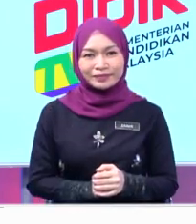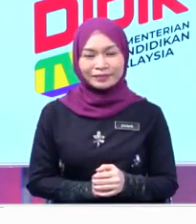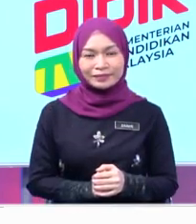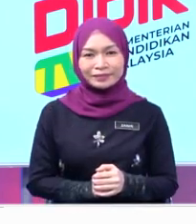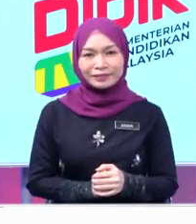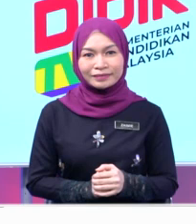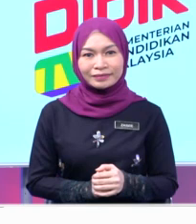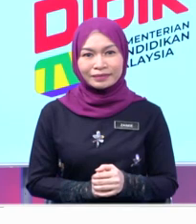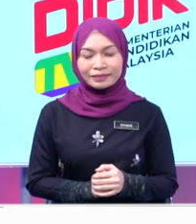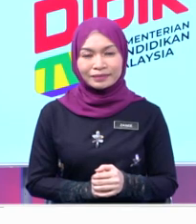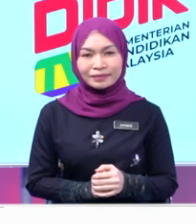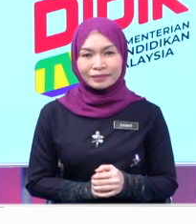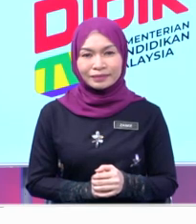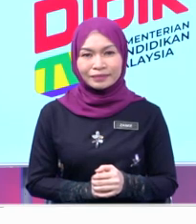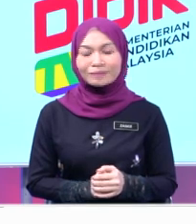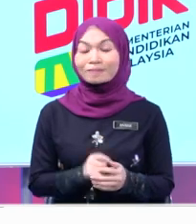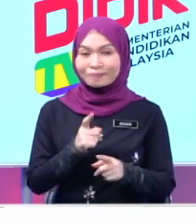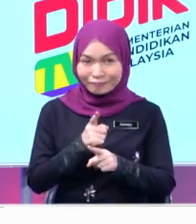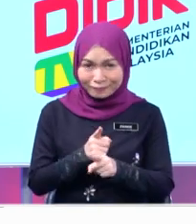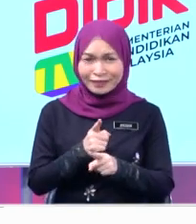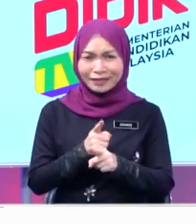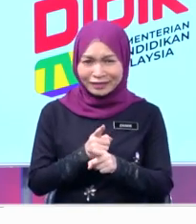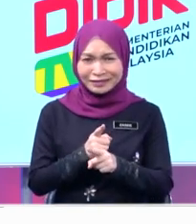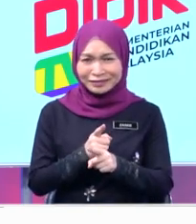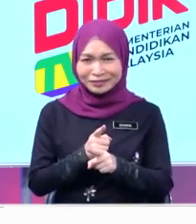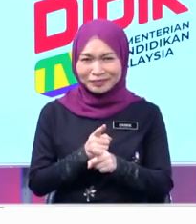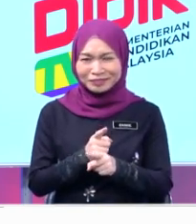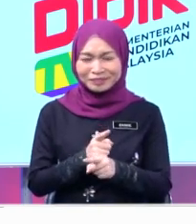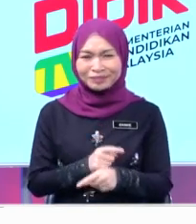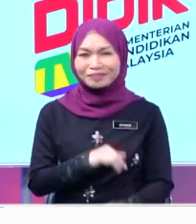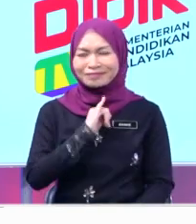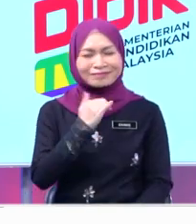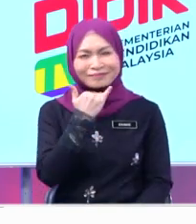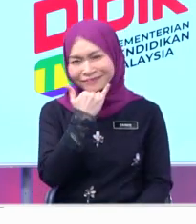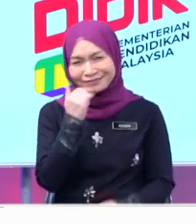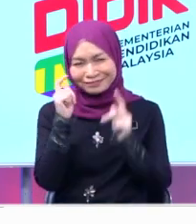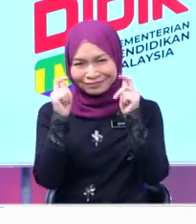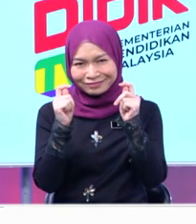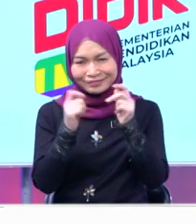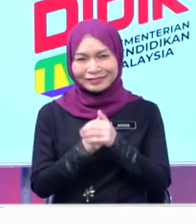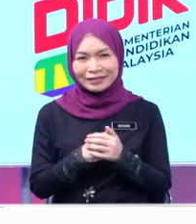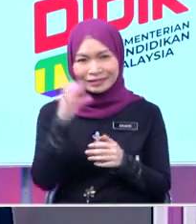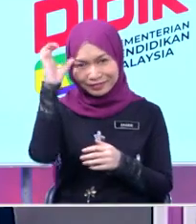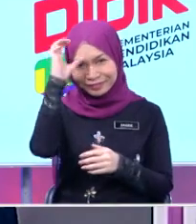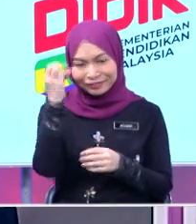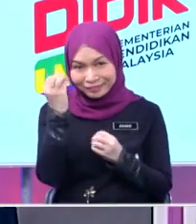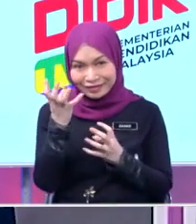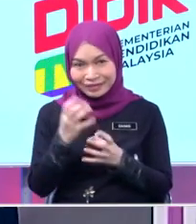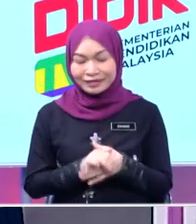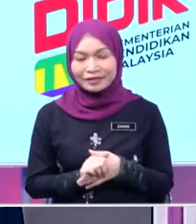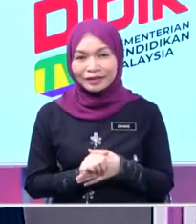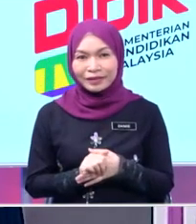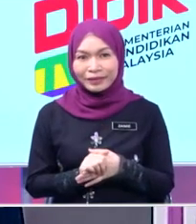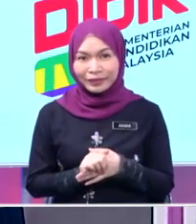question. sentence. Right, it's a Ah. question. Silly me. Yes, I'm sharing this because with an opening